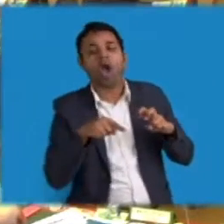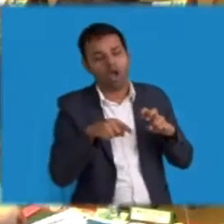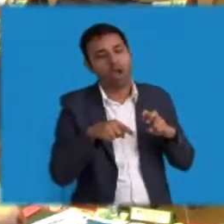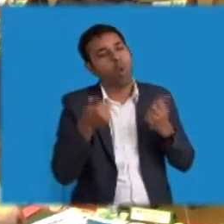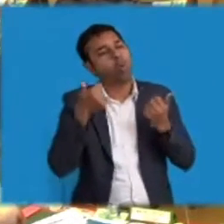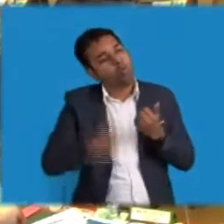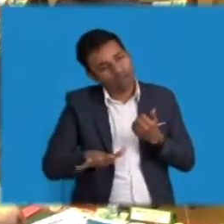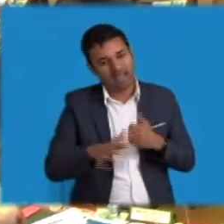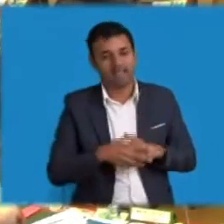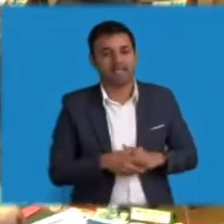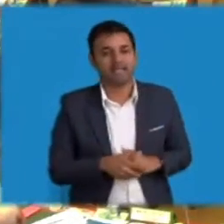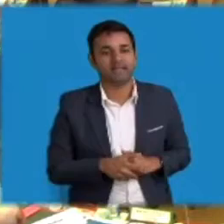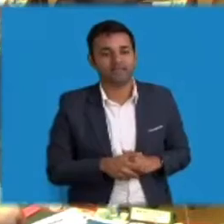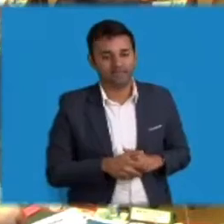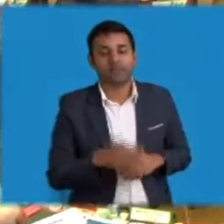Thank you, Honourable Lewere.